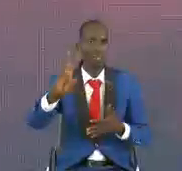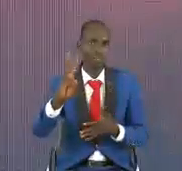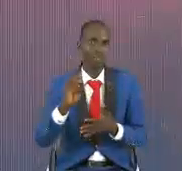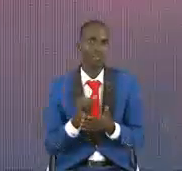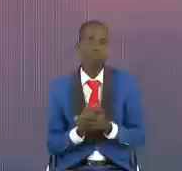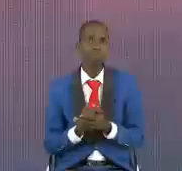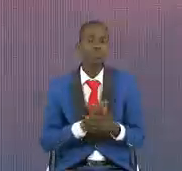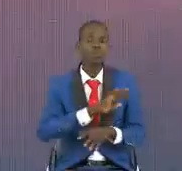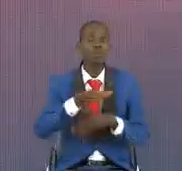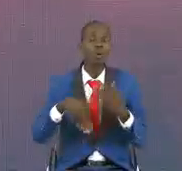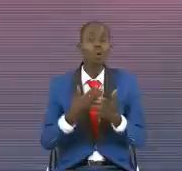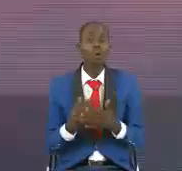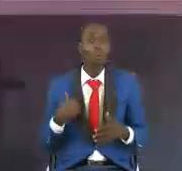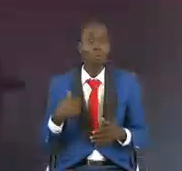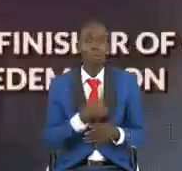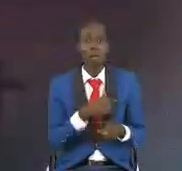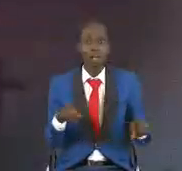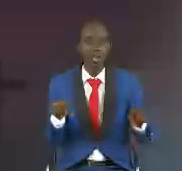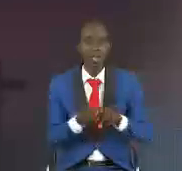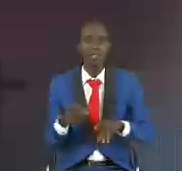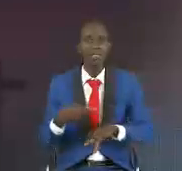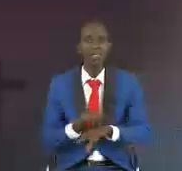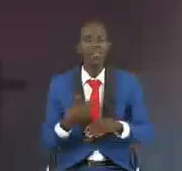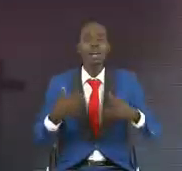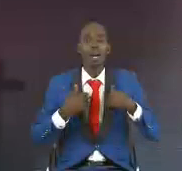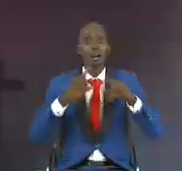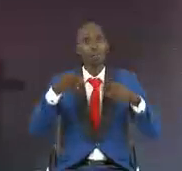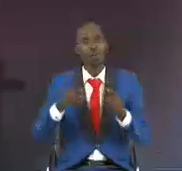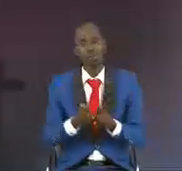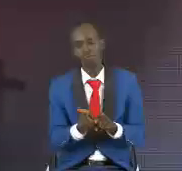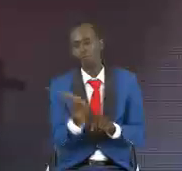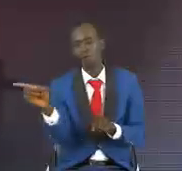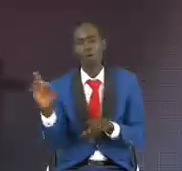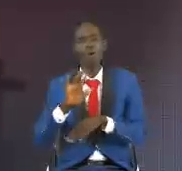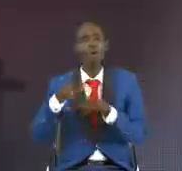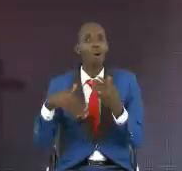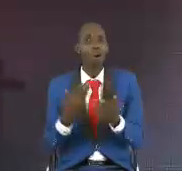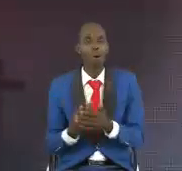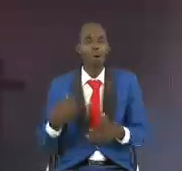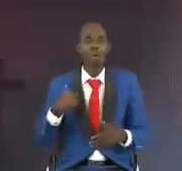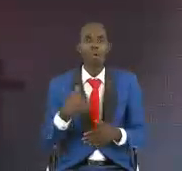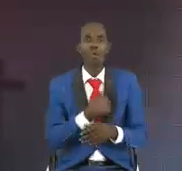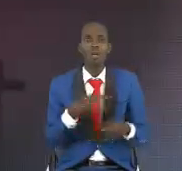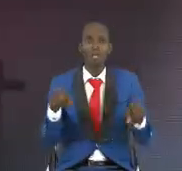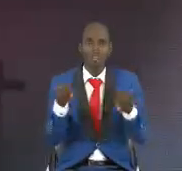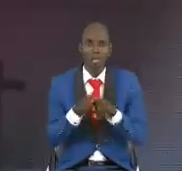we like sheep have gone astray. All we like sheep have gone astray. You are not the